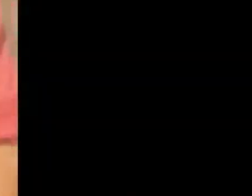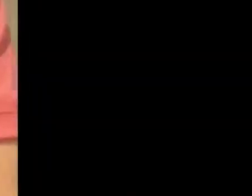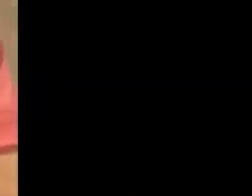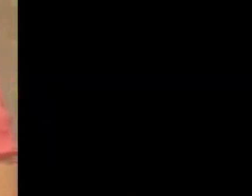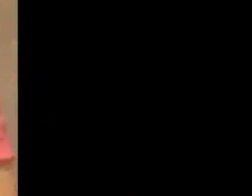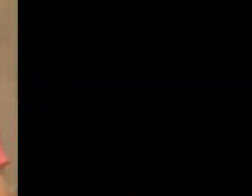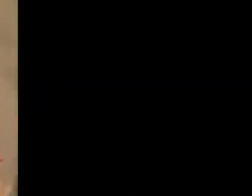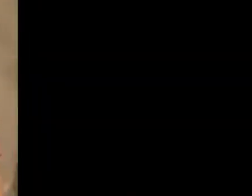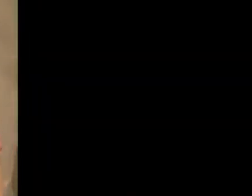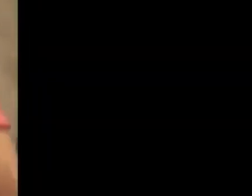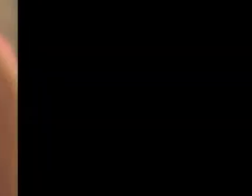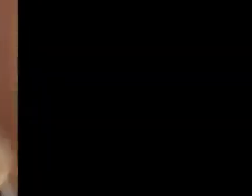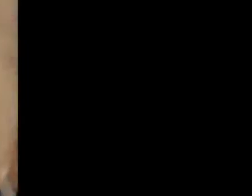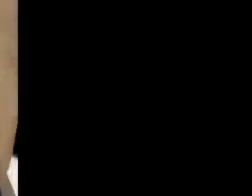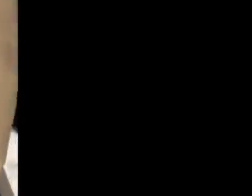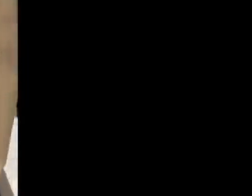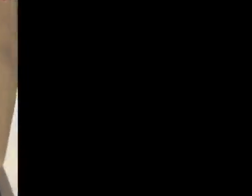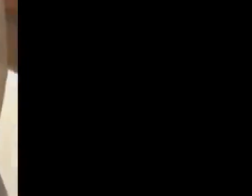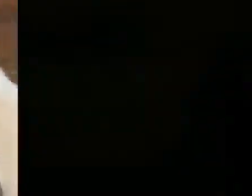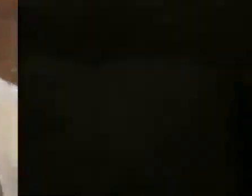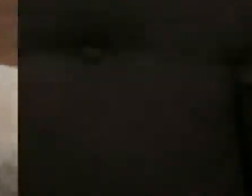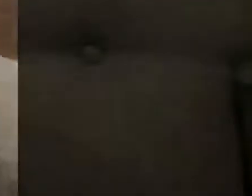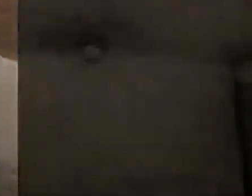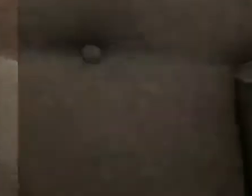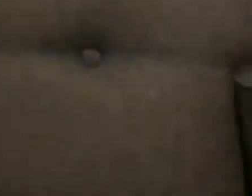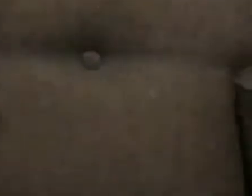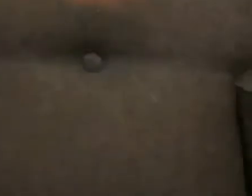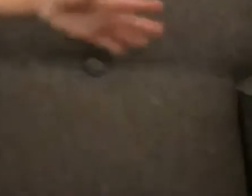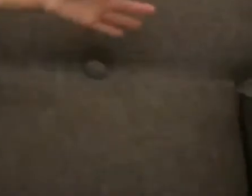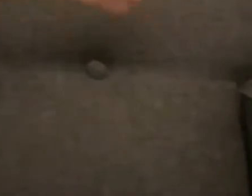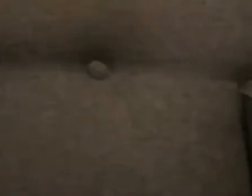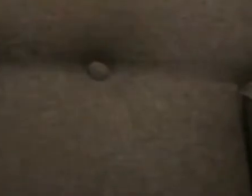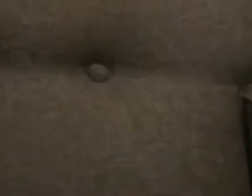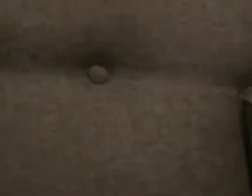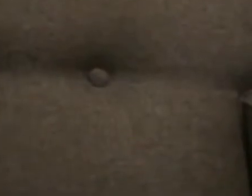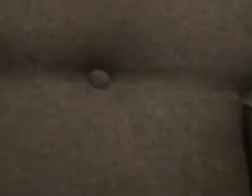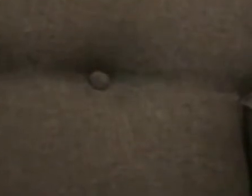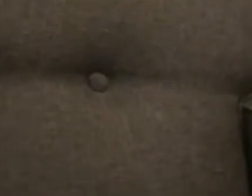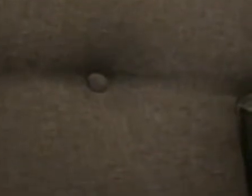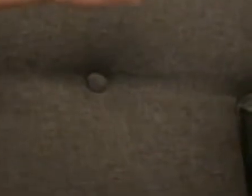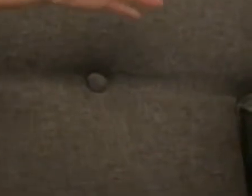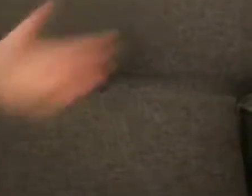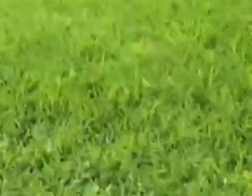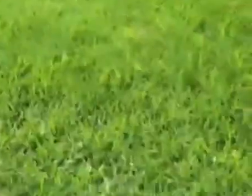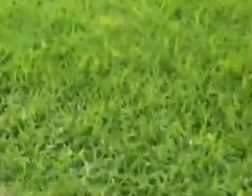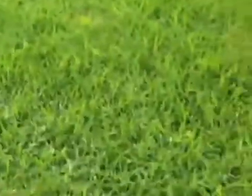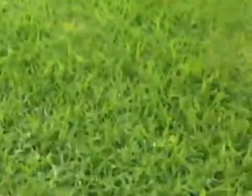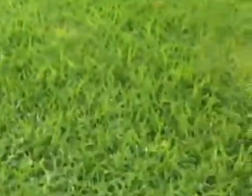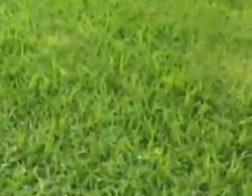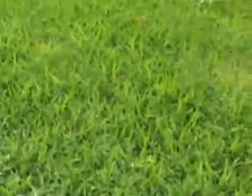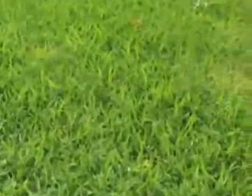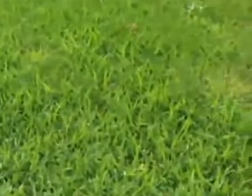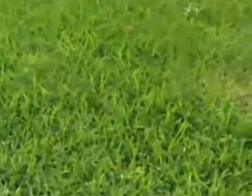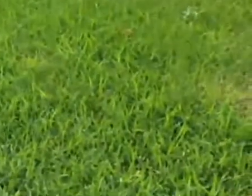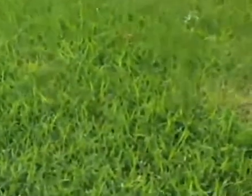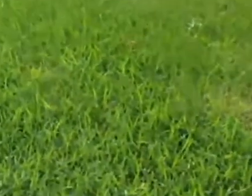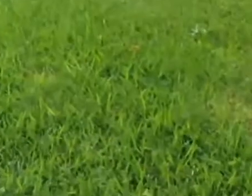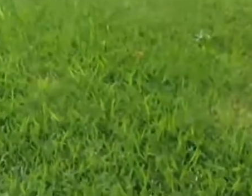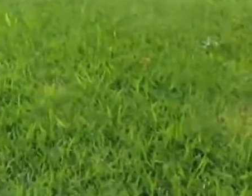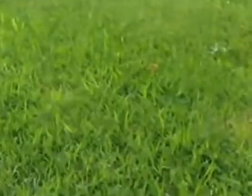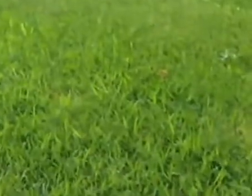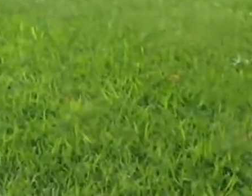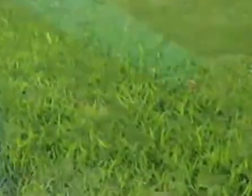Swing low, sweet chariot, coming for to carry me home. I